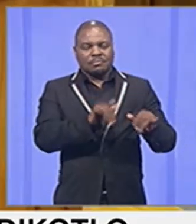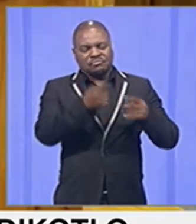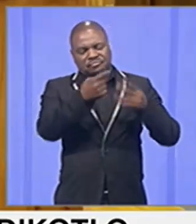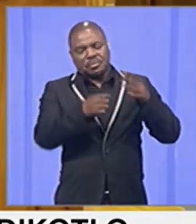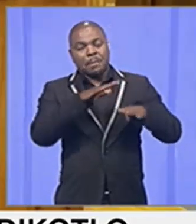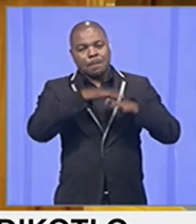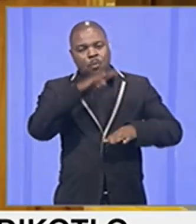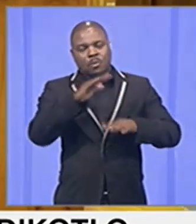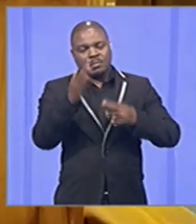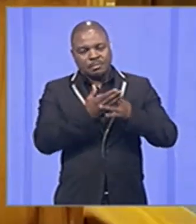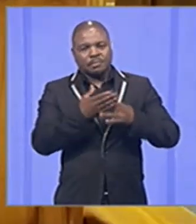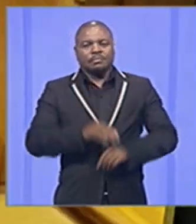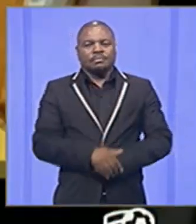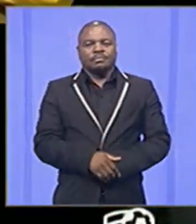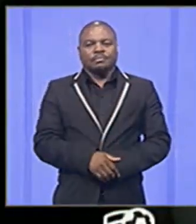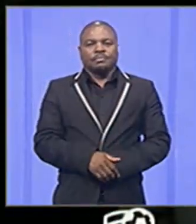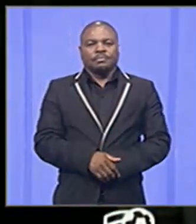dingwe.